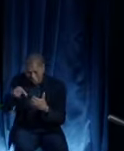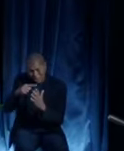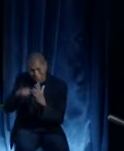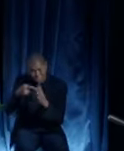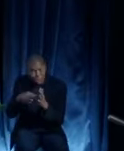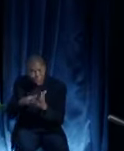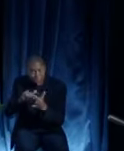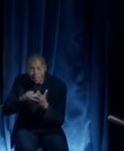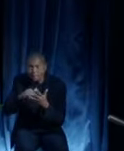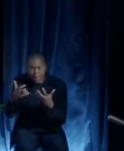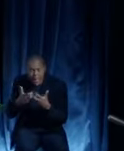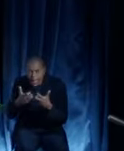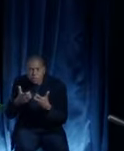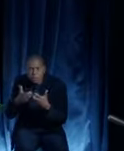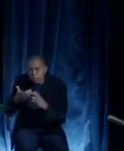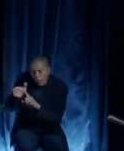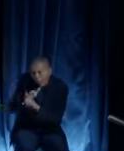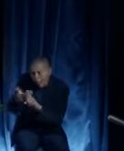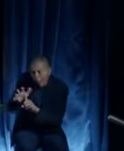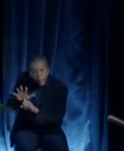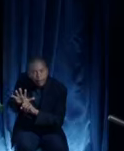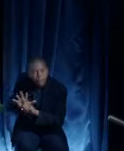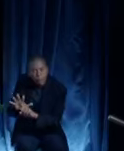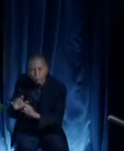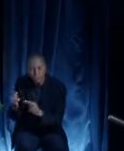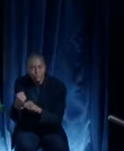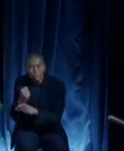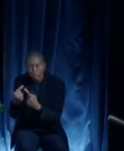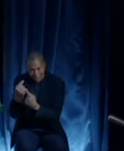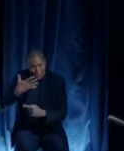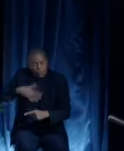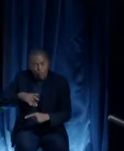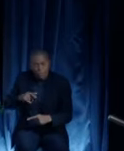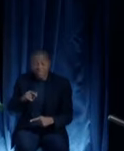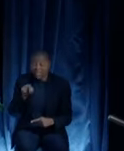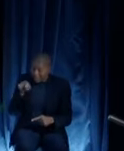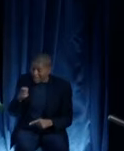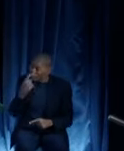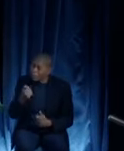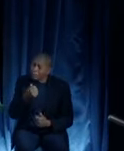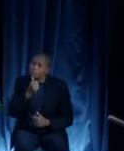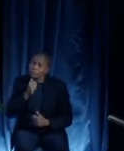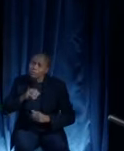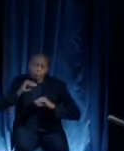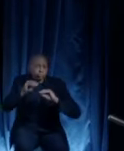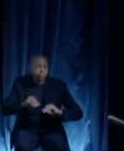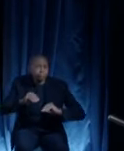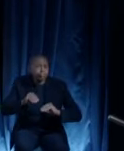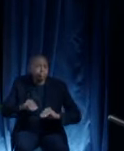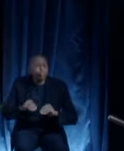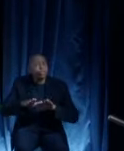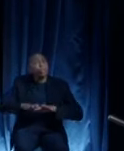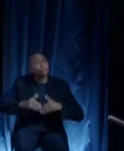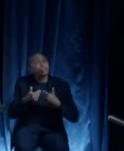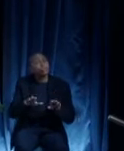and just sexed that up? I think that would have been brilliant. That would have really educated the British public. But I think that there are so